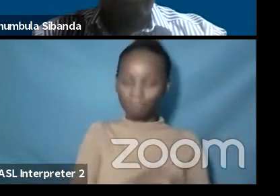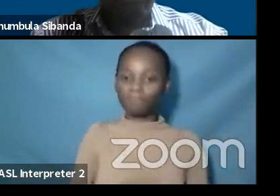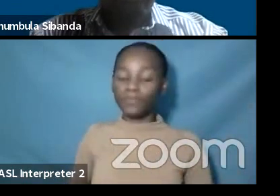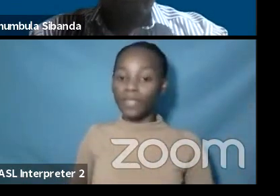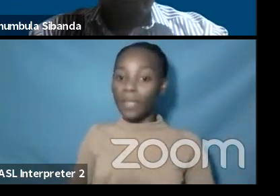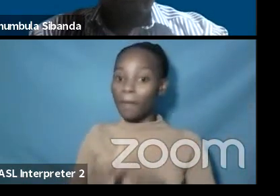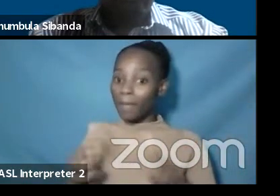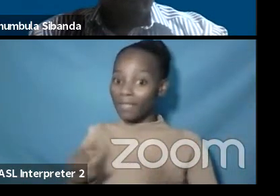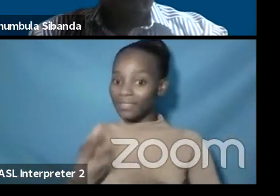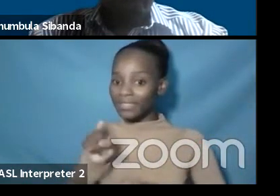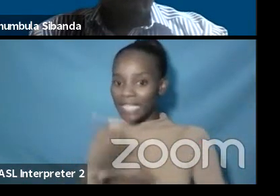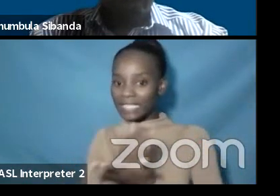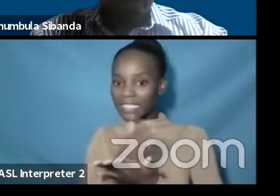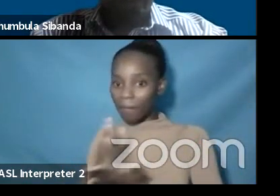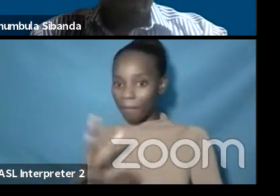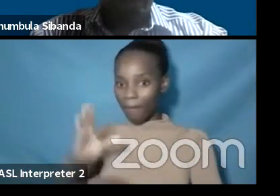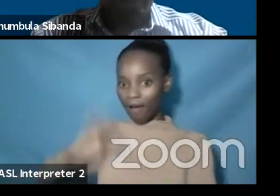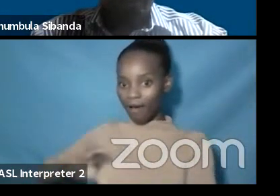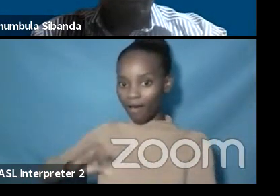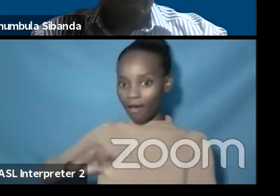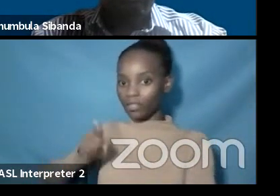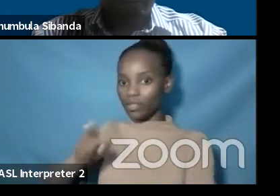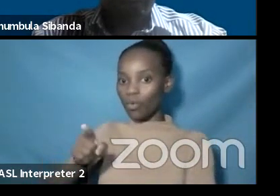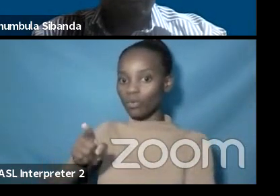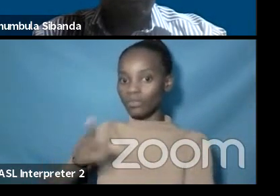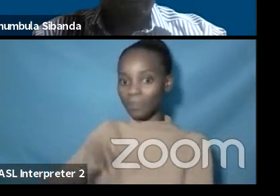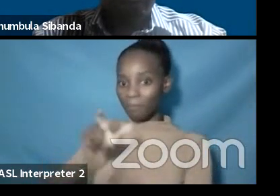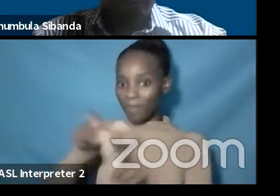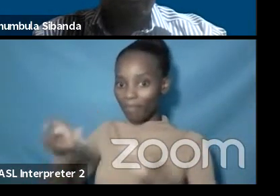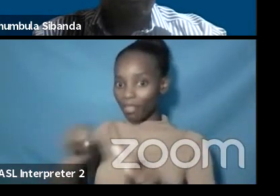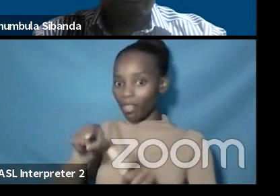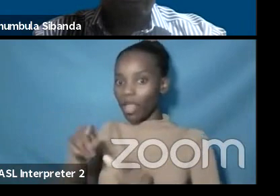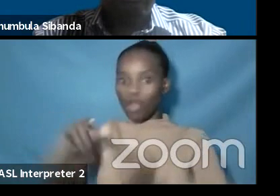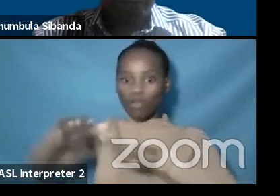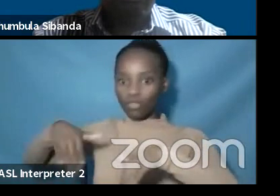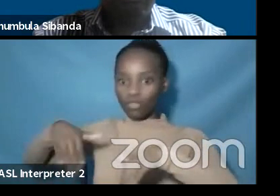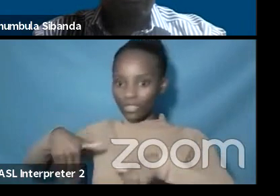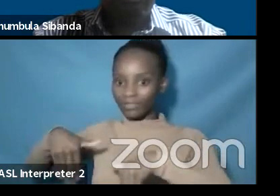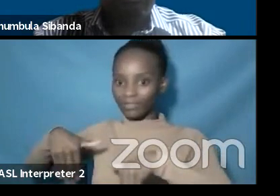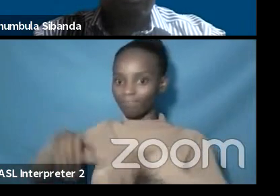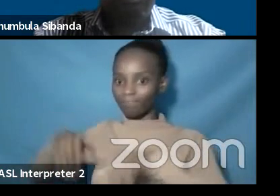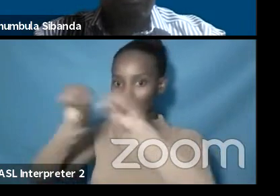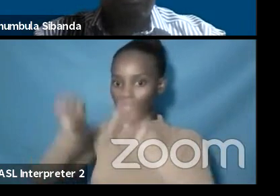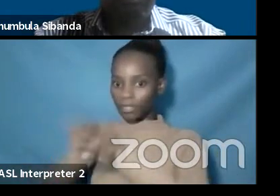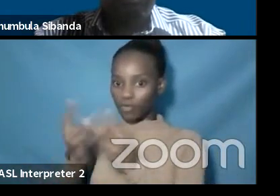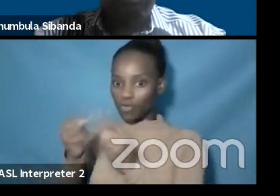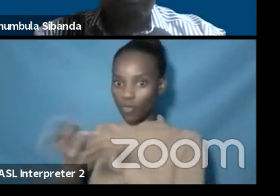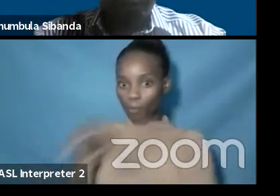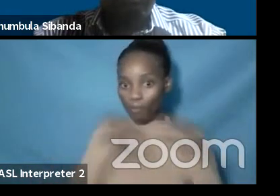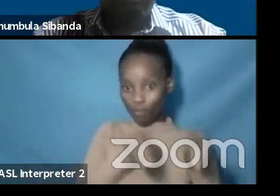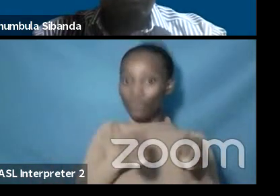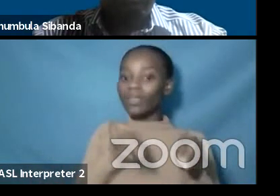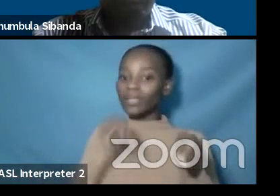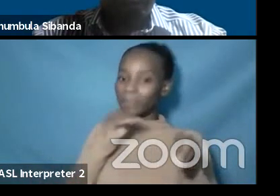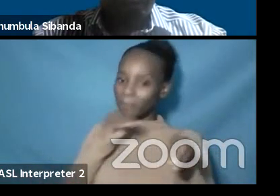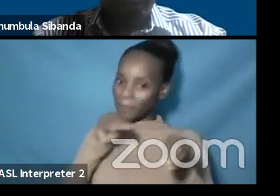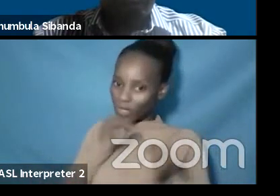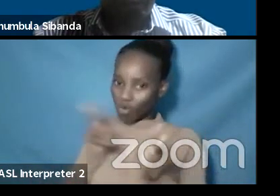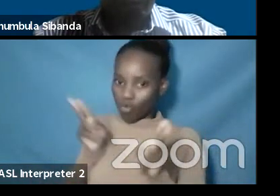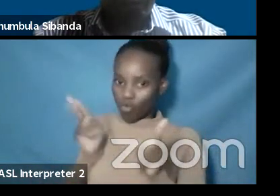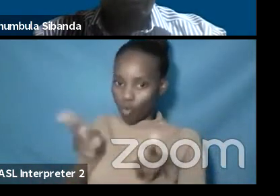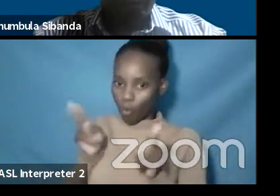migrated to the RLA system, you will have to submit your application per normal SSM manual process, whereby you will